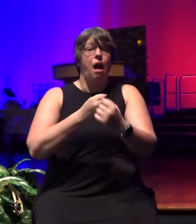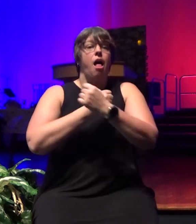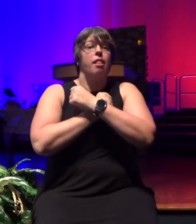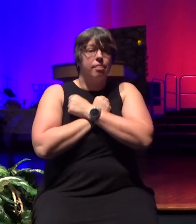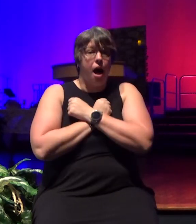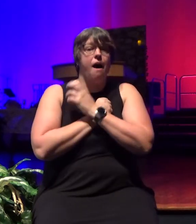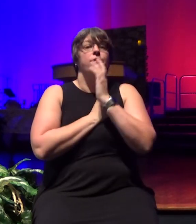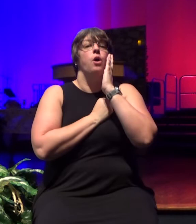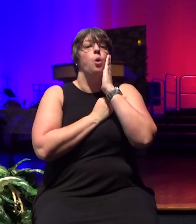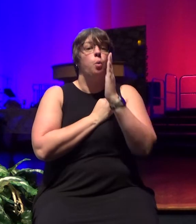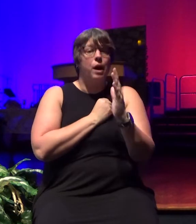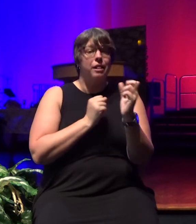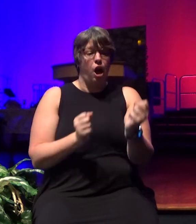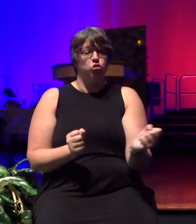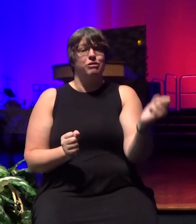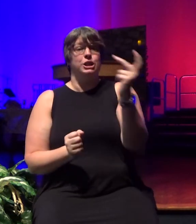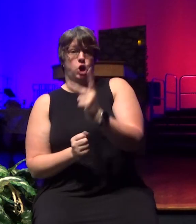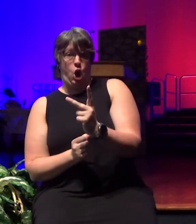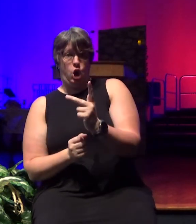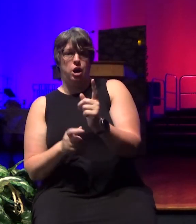changed me."